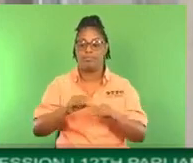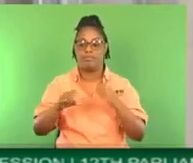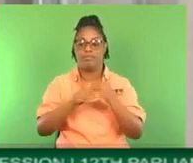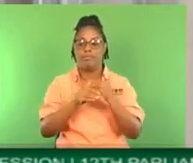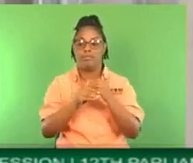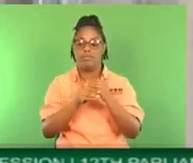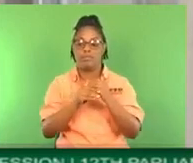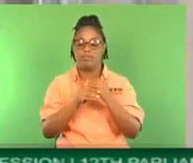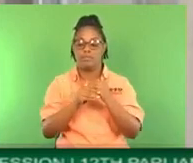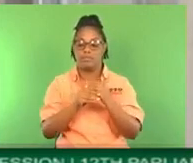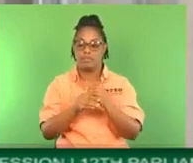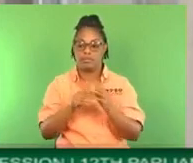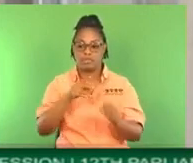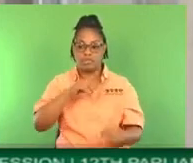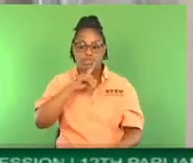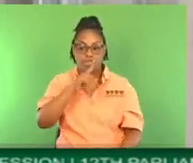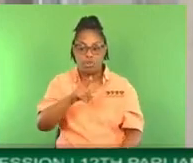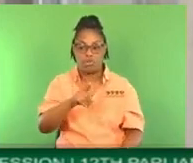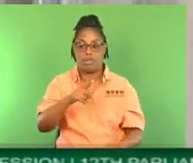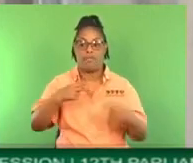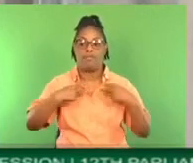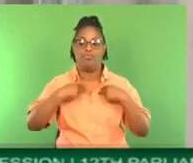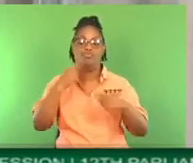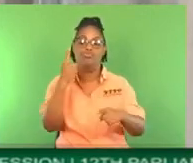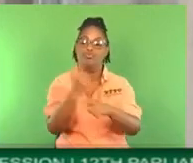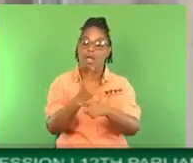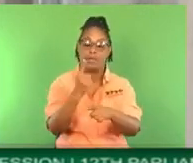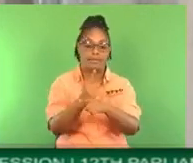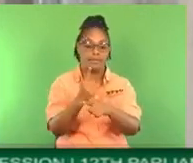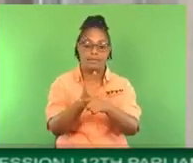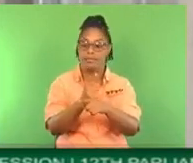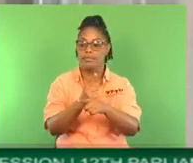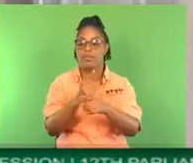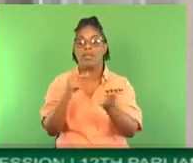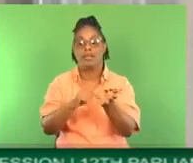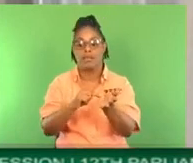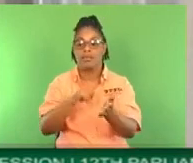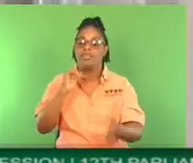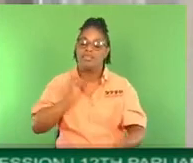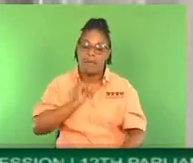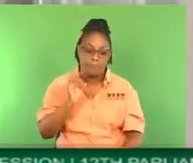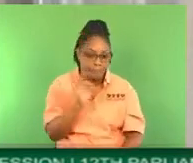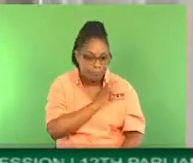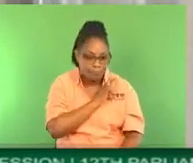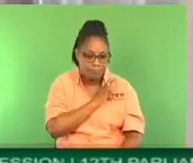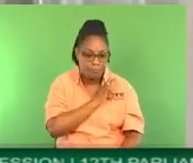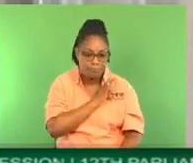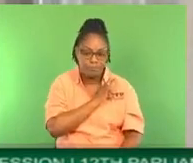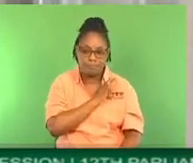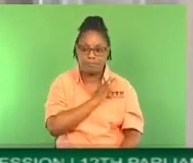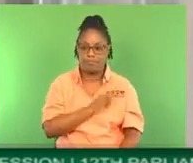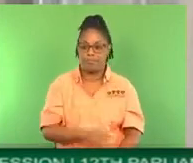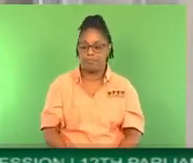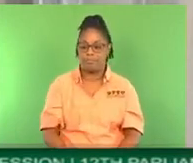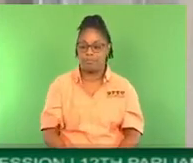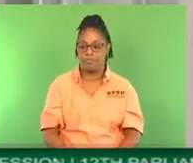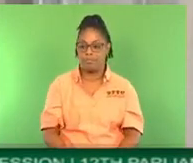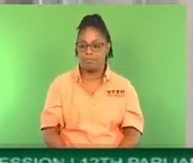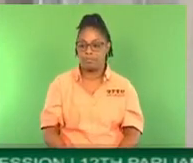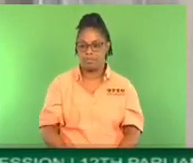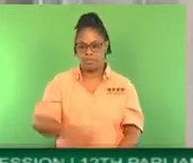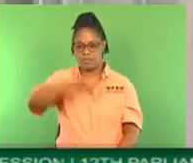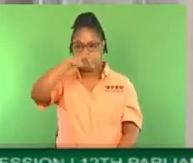is proper and adequate medical staff to be sourced, because as mentioned by the member,